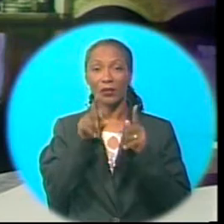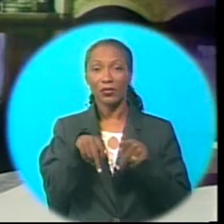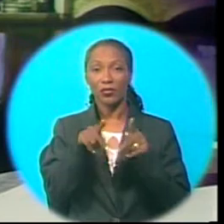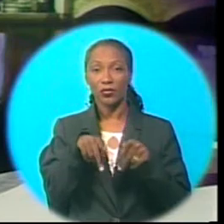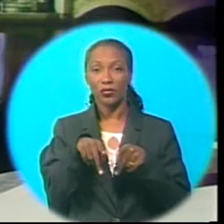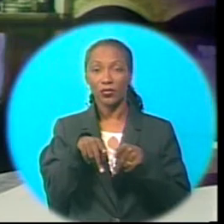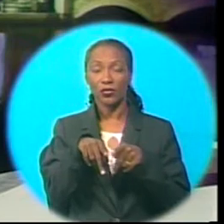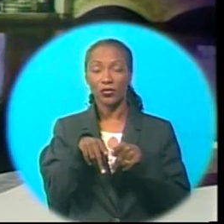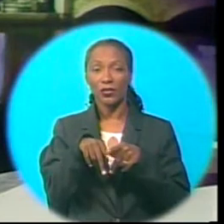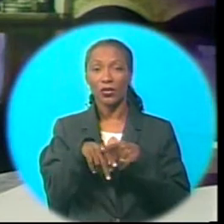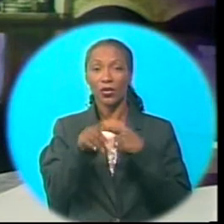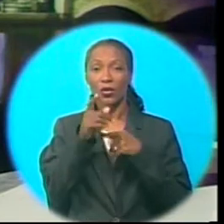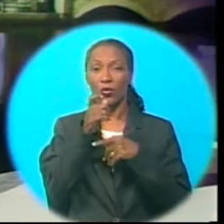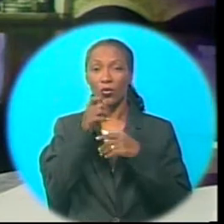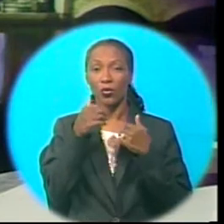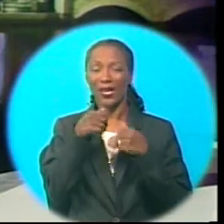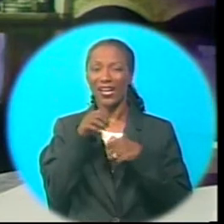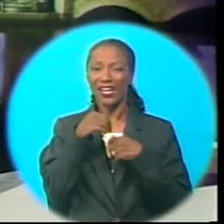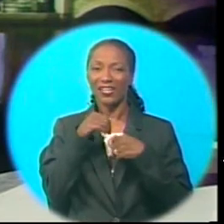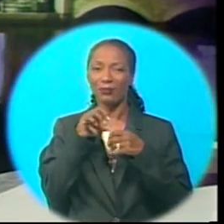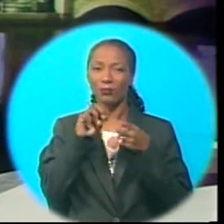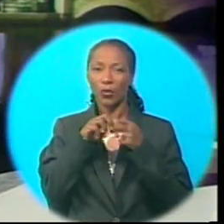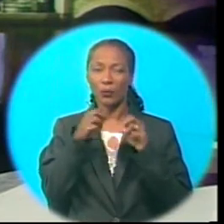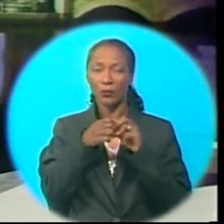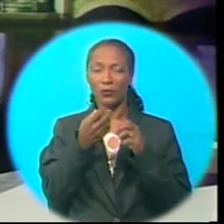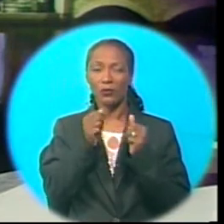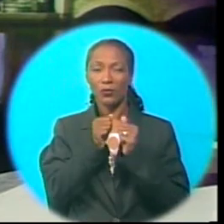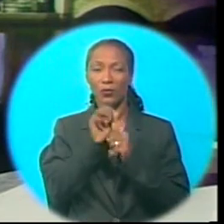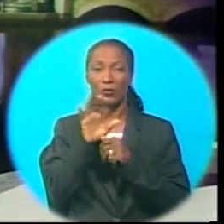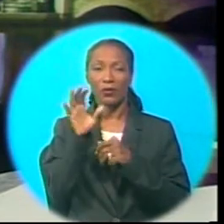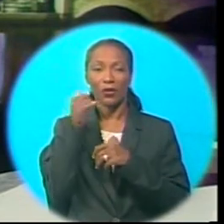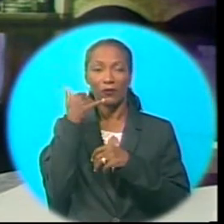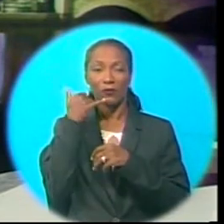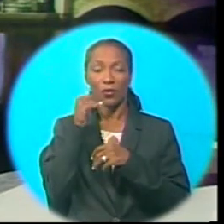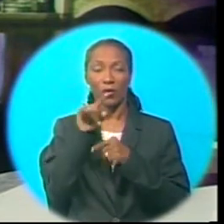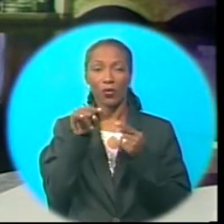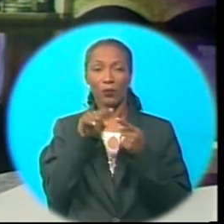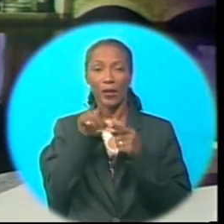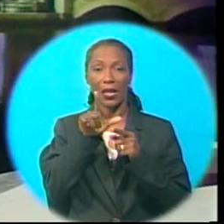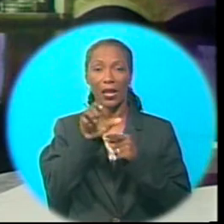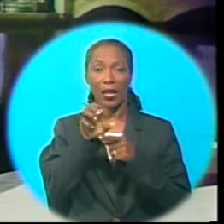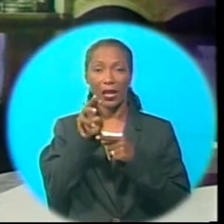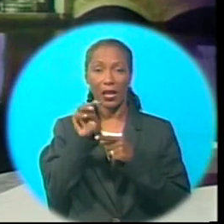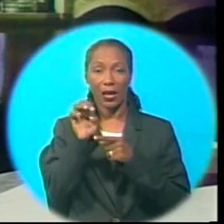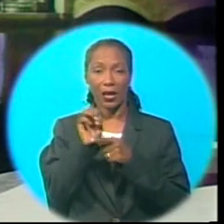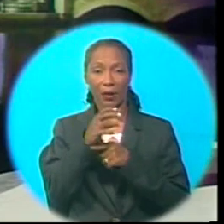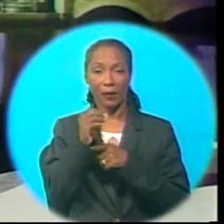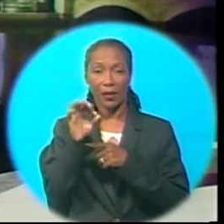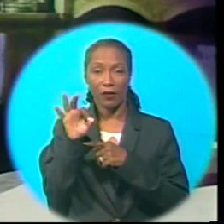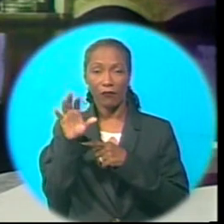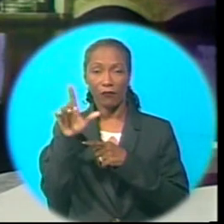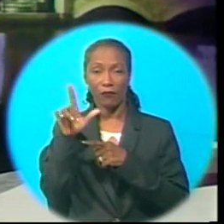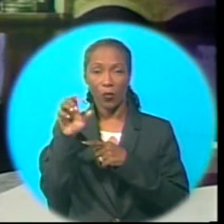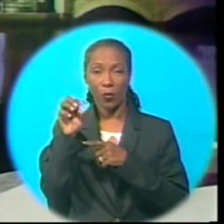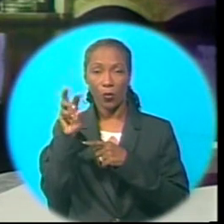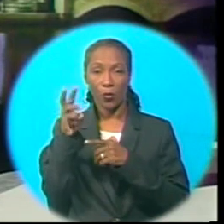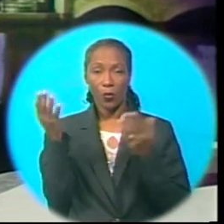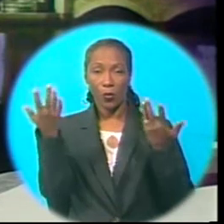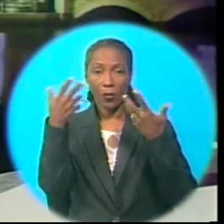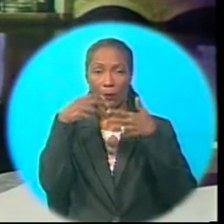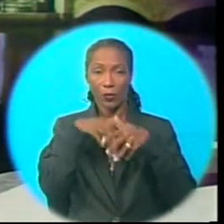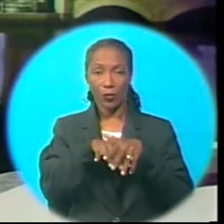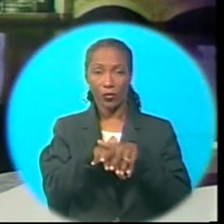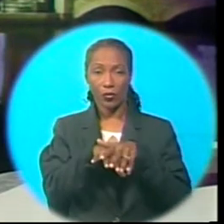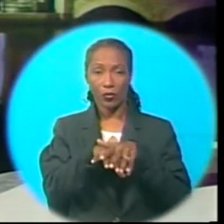Cable and Wireless first merged. Managing Director Nia Sheehy says they have agreed through the Fair Trading Commission to compensate these